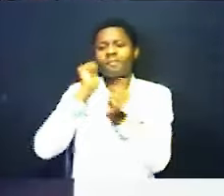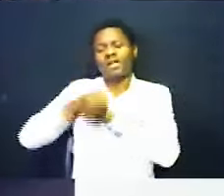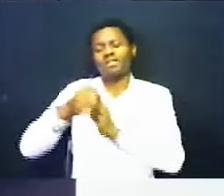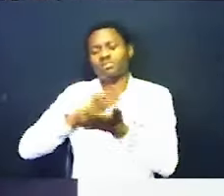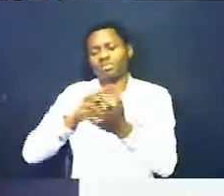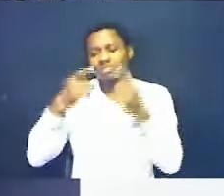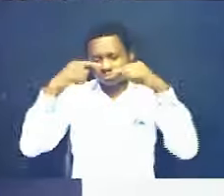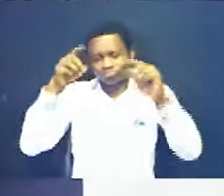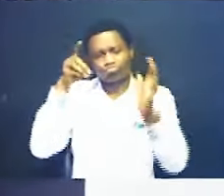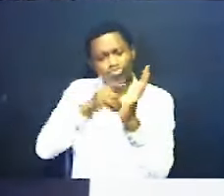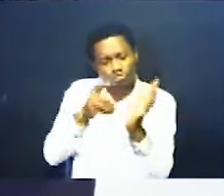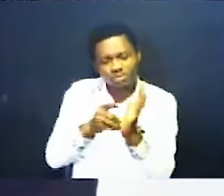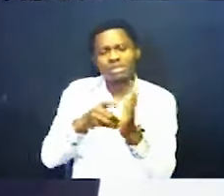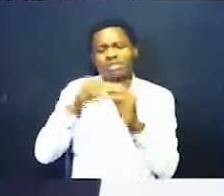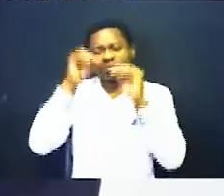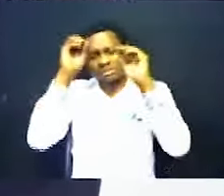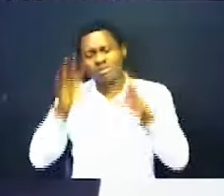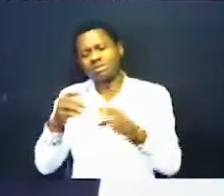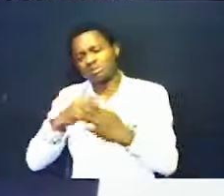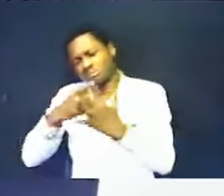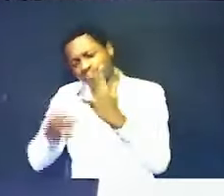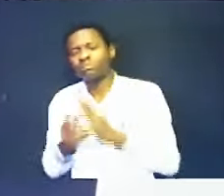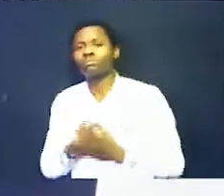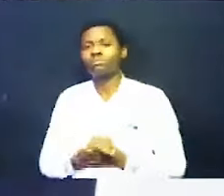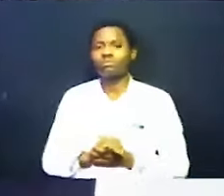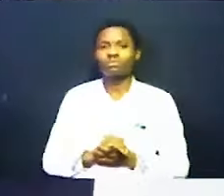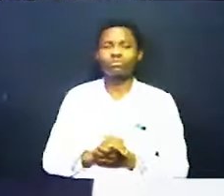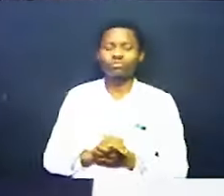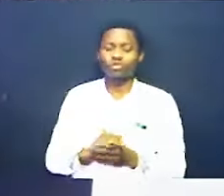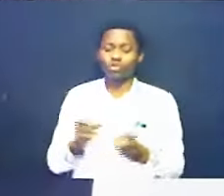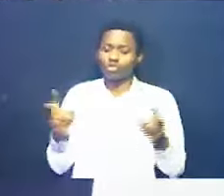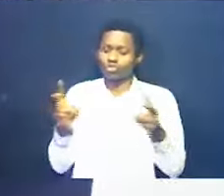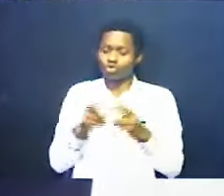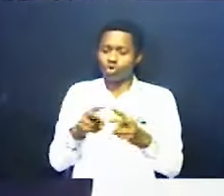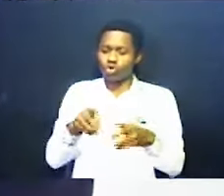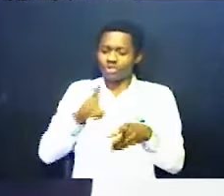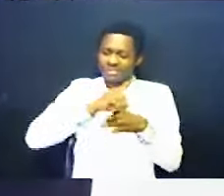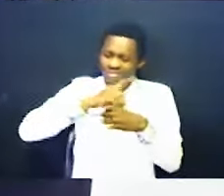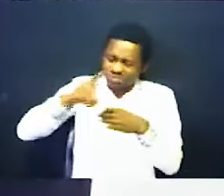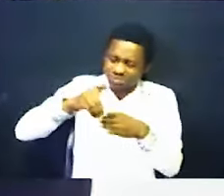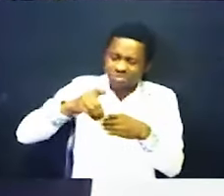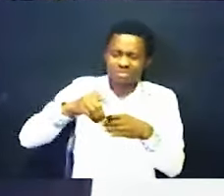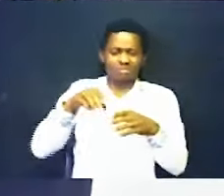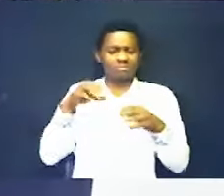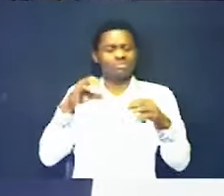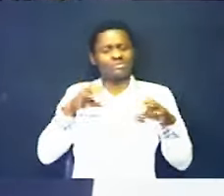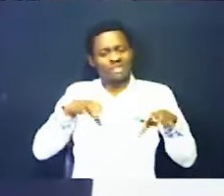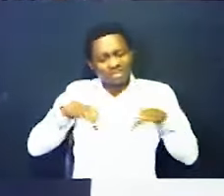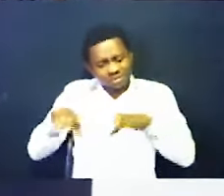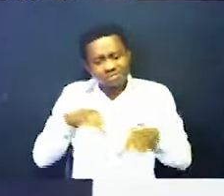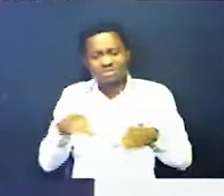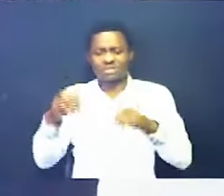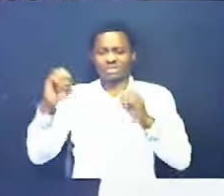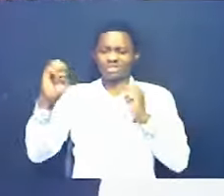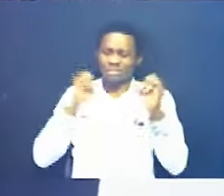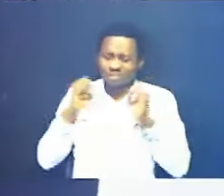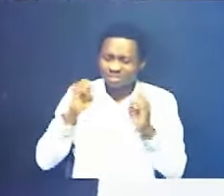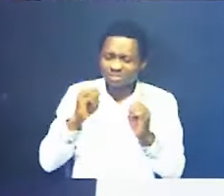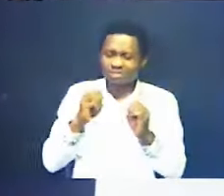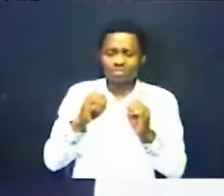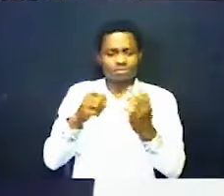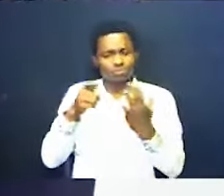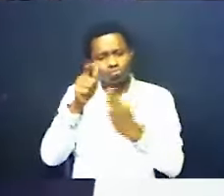that develops or improves skills. And you can say anything so and say obi e bo modern wo